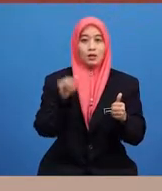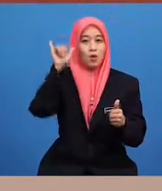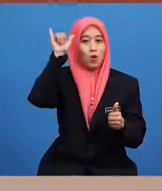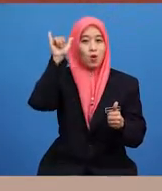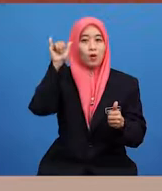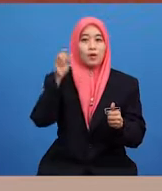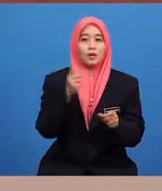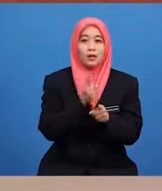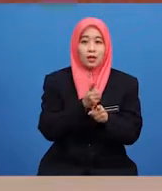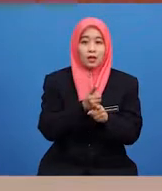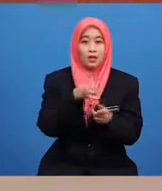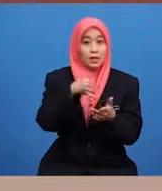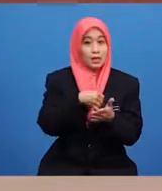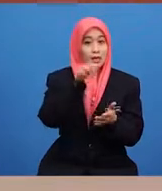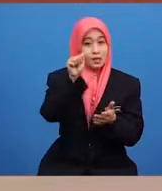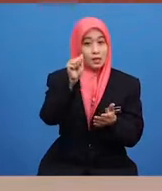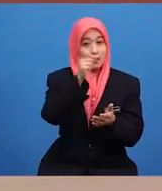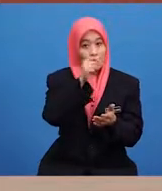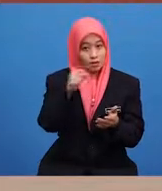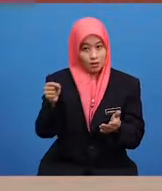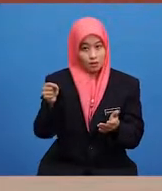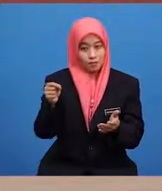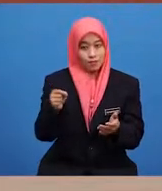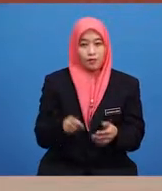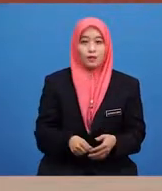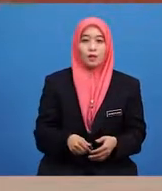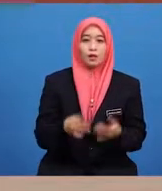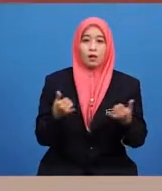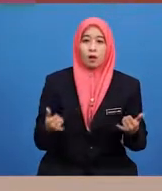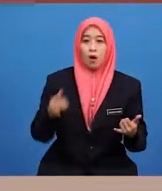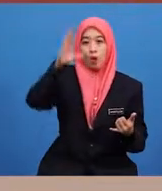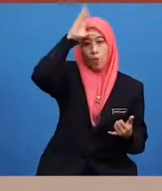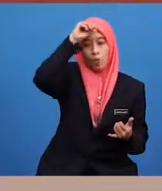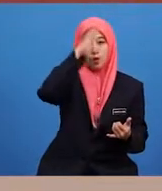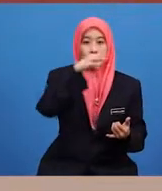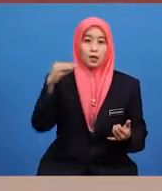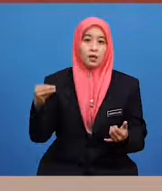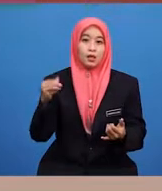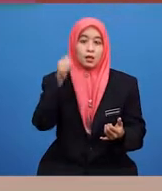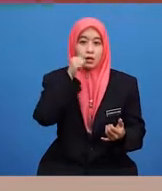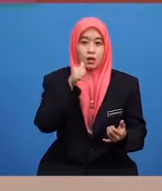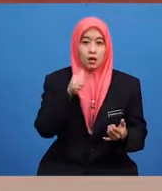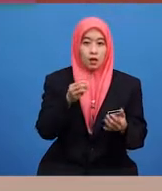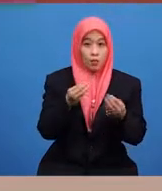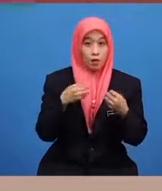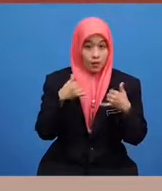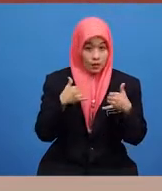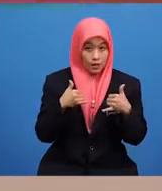Yes, it's a pencil. Now, boys and girls, do you want to play this game as